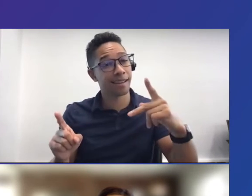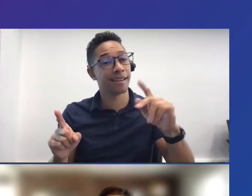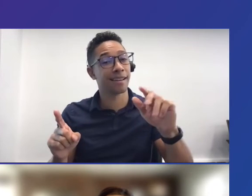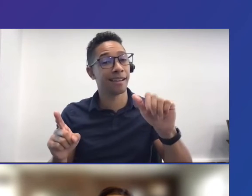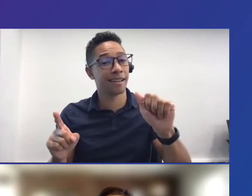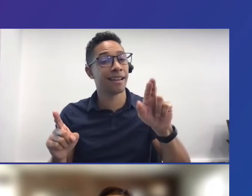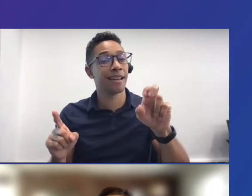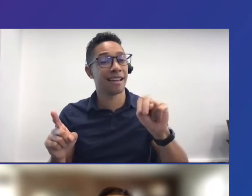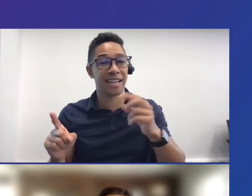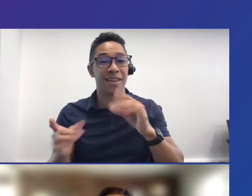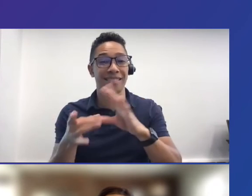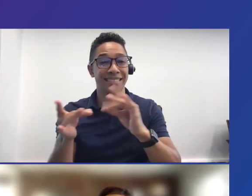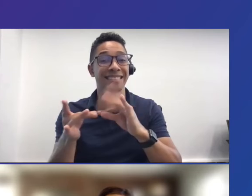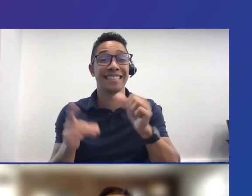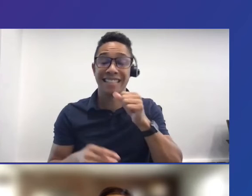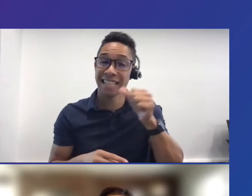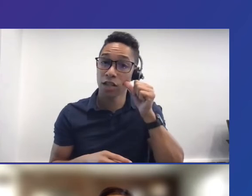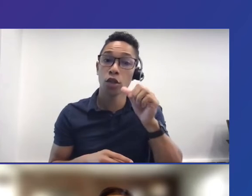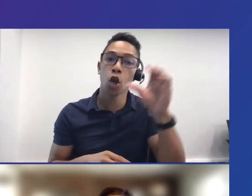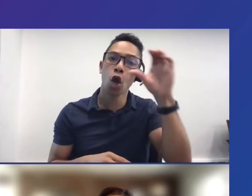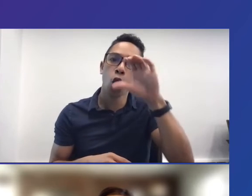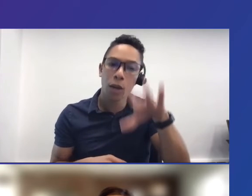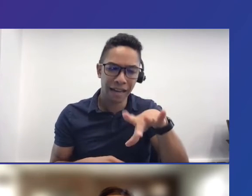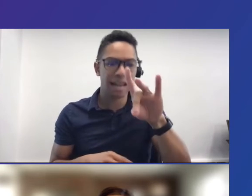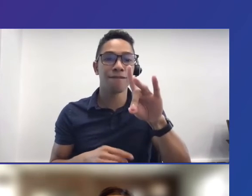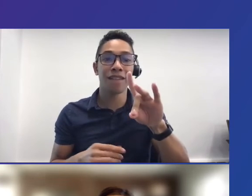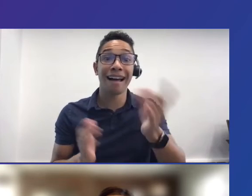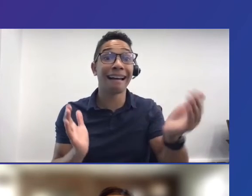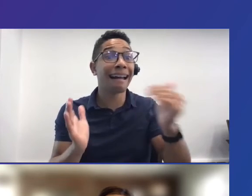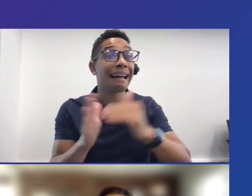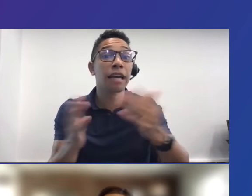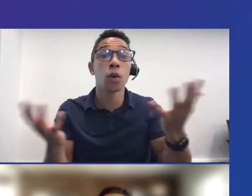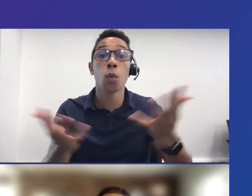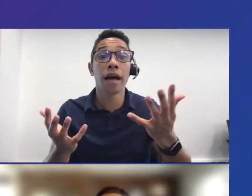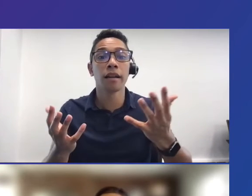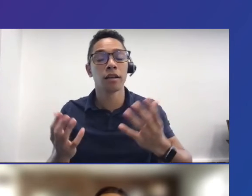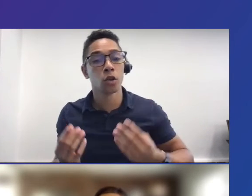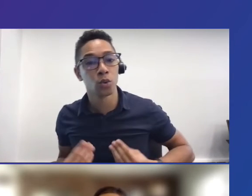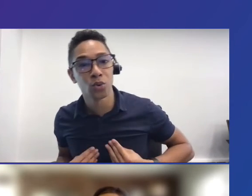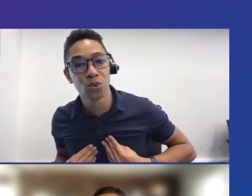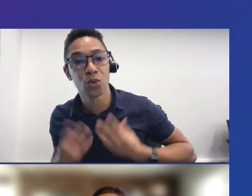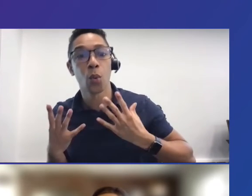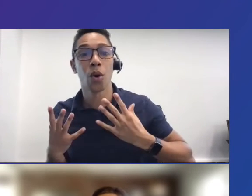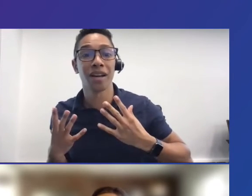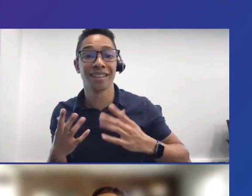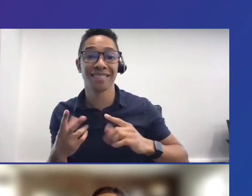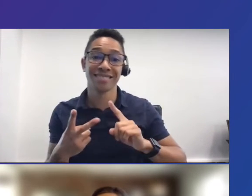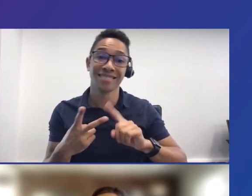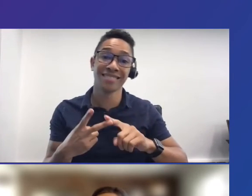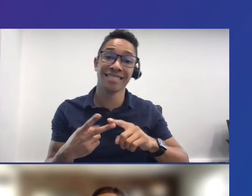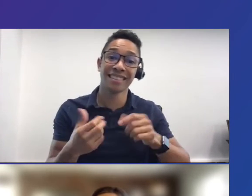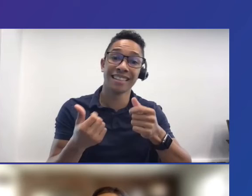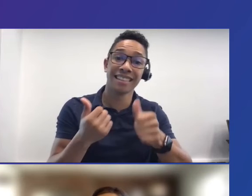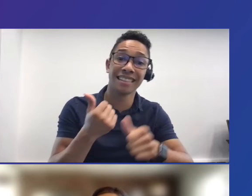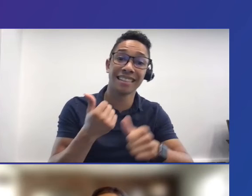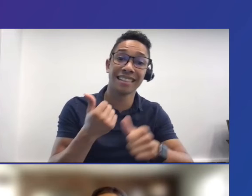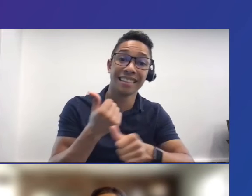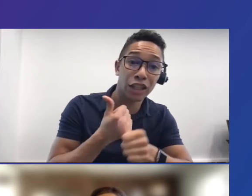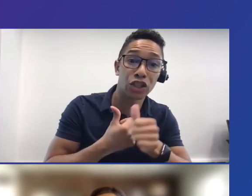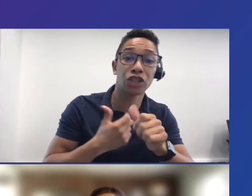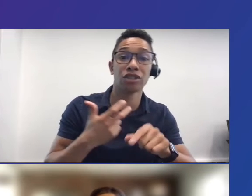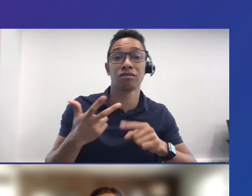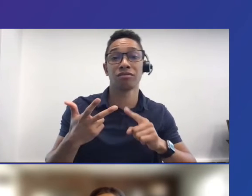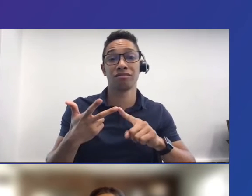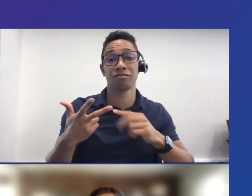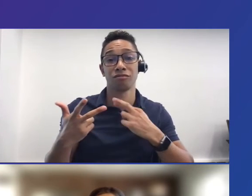night, rediscover joy and danger and risk.